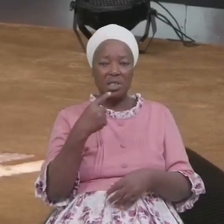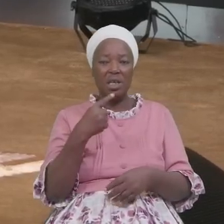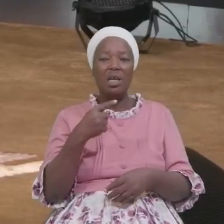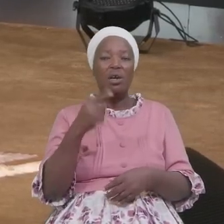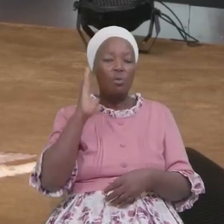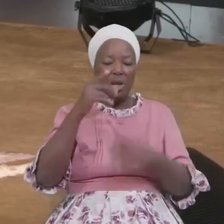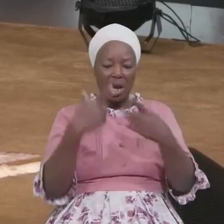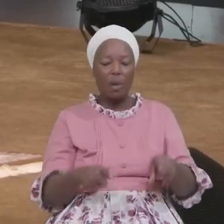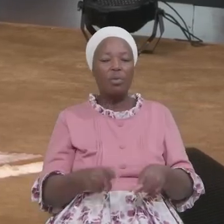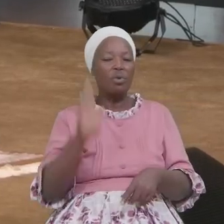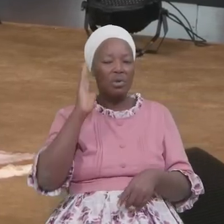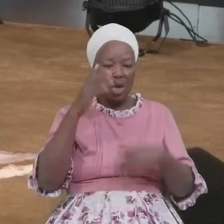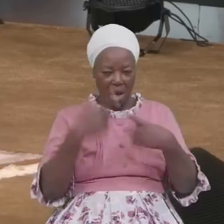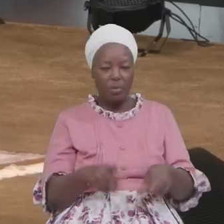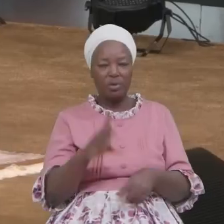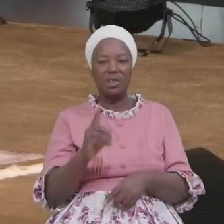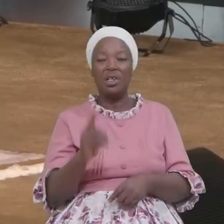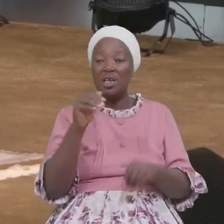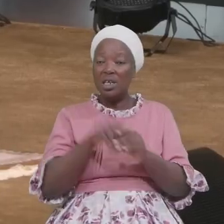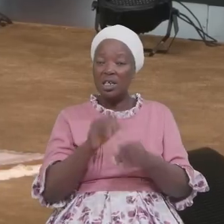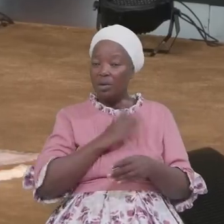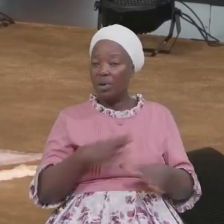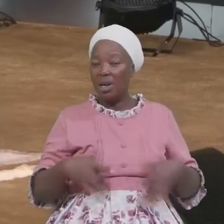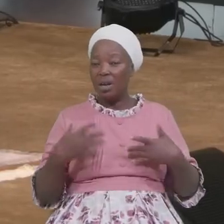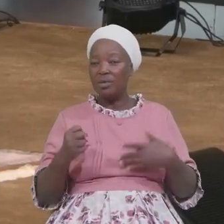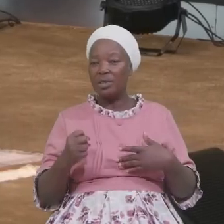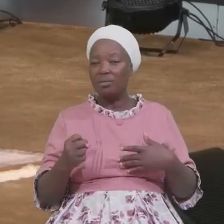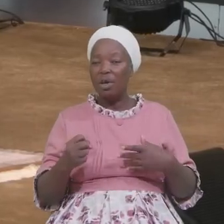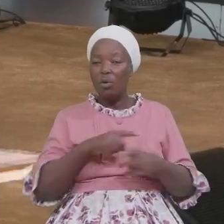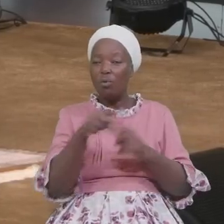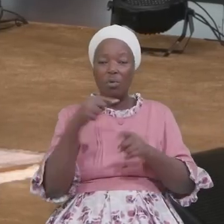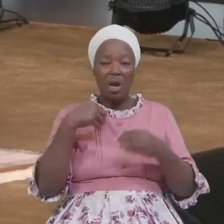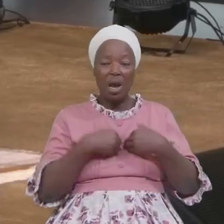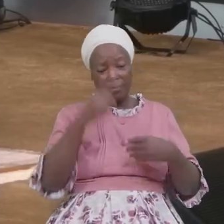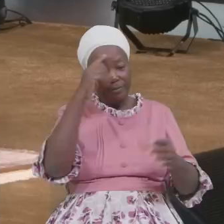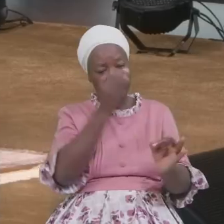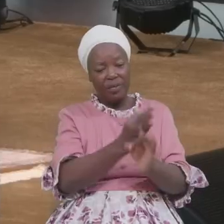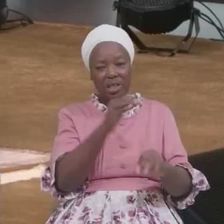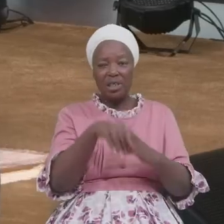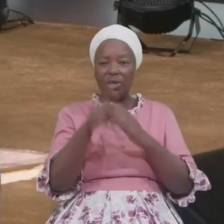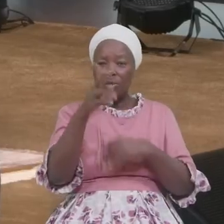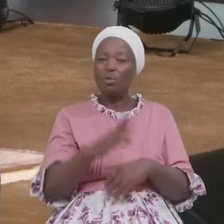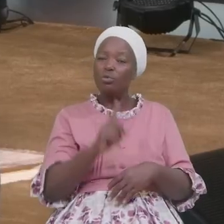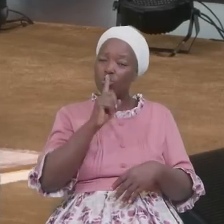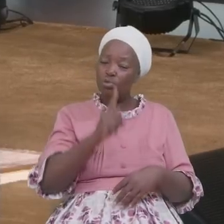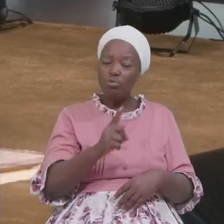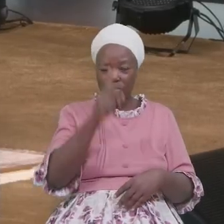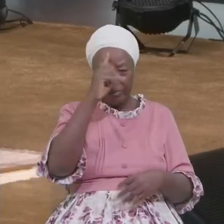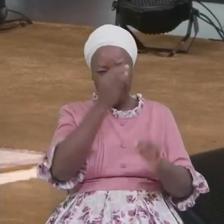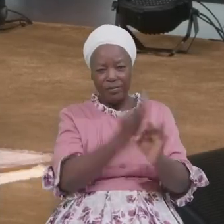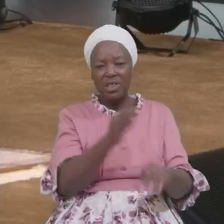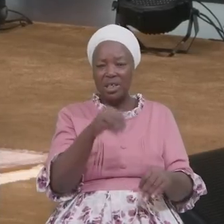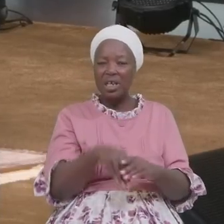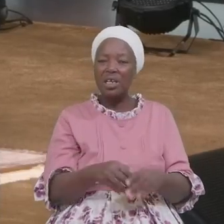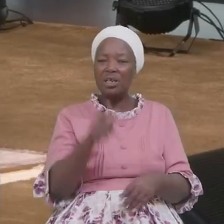happen, happened. In our lives, when we have faith in God, implicit faith in